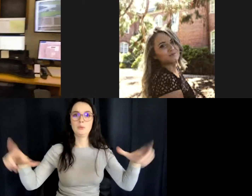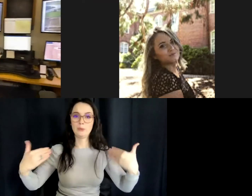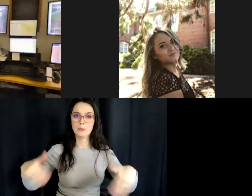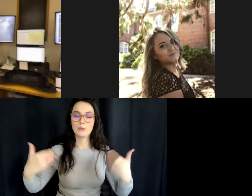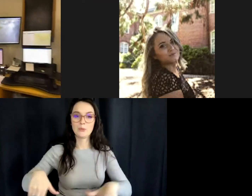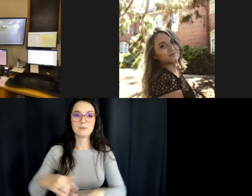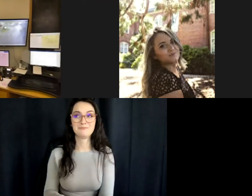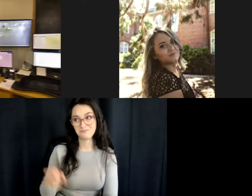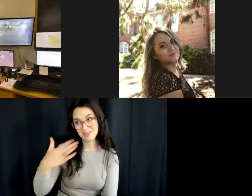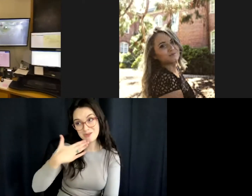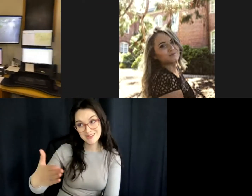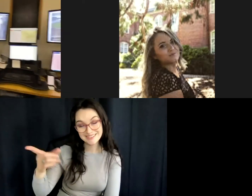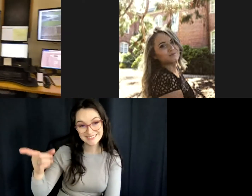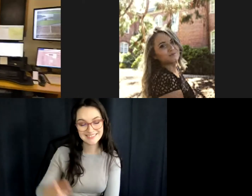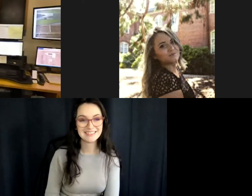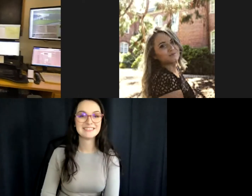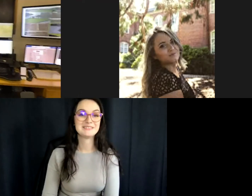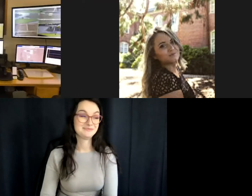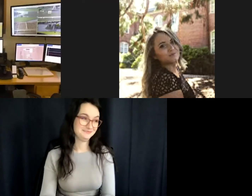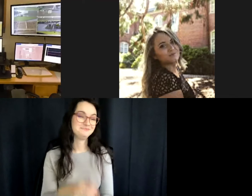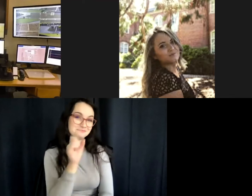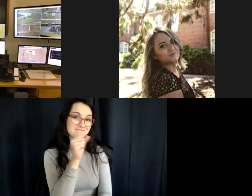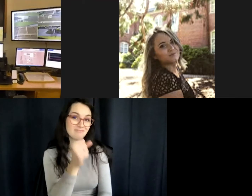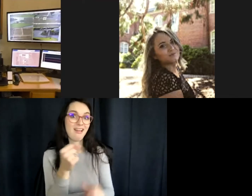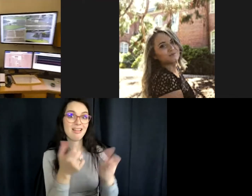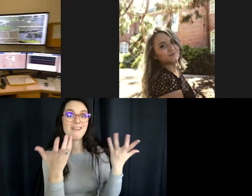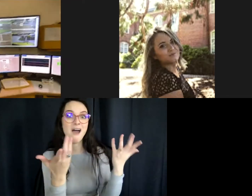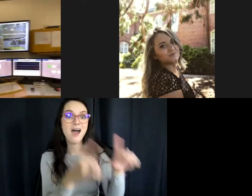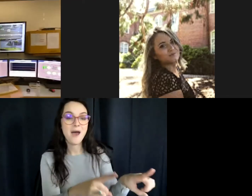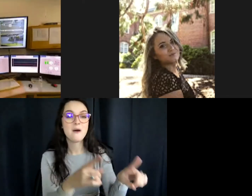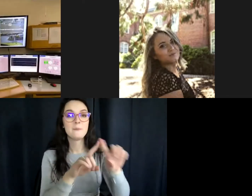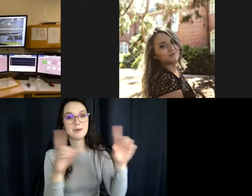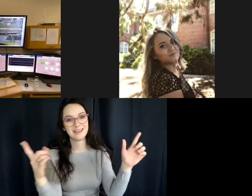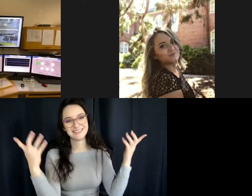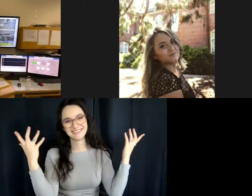the console room. Can I get a little closer? Yeah. All right.